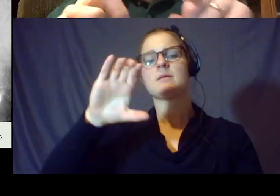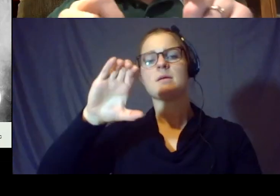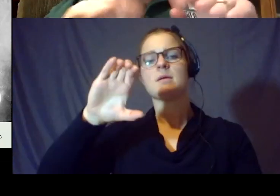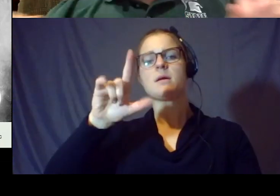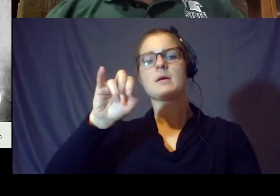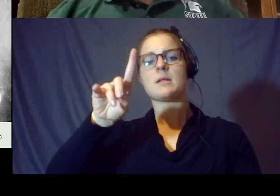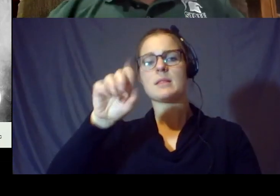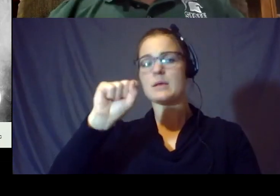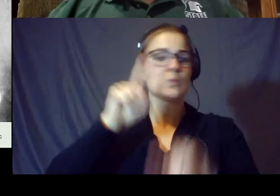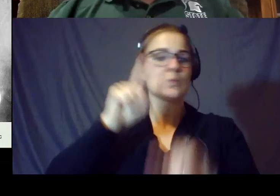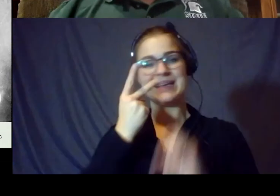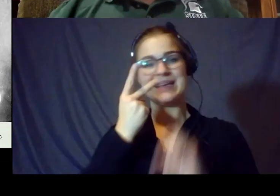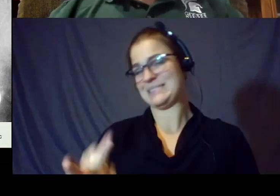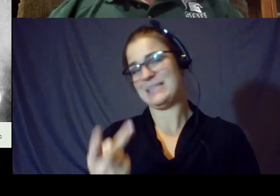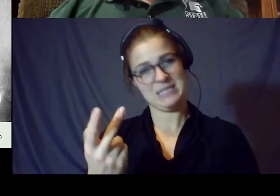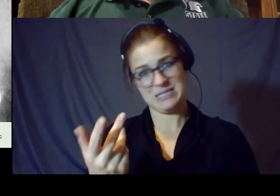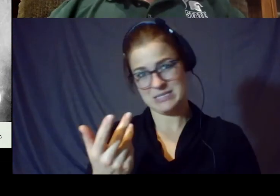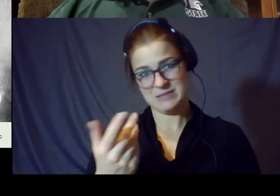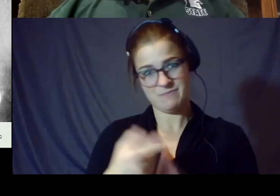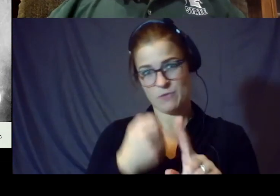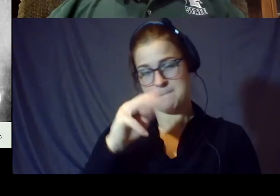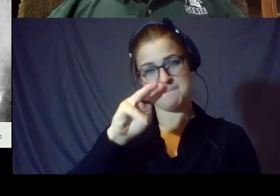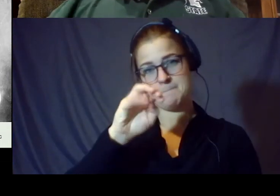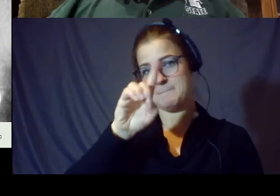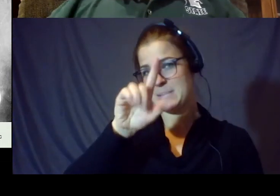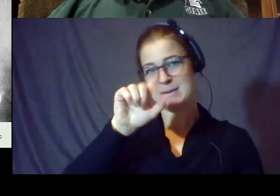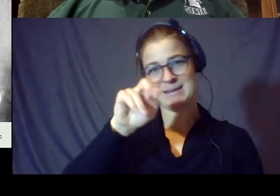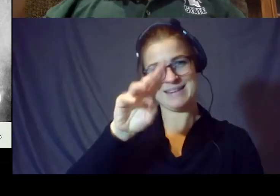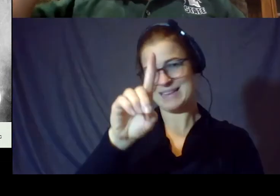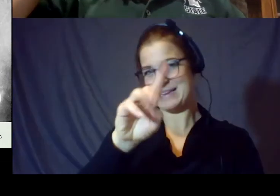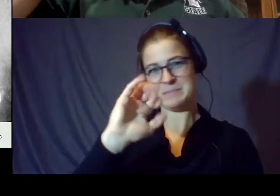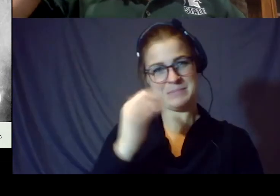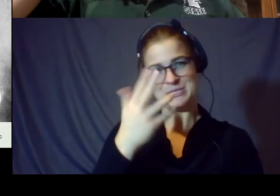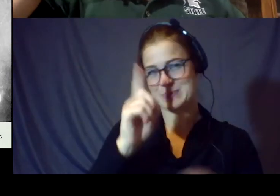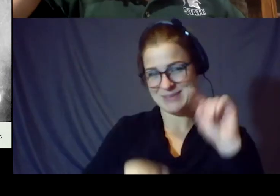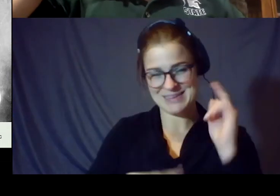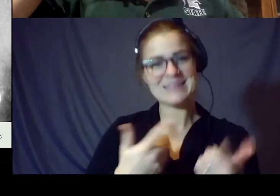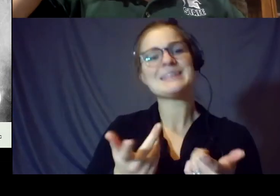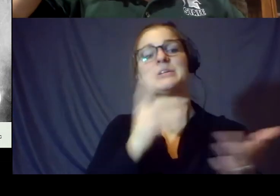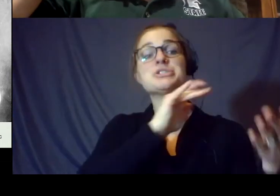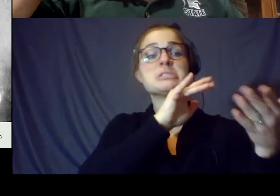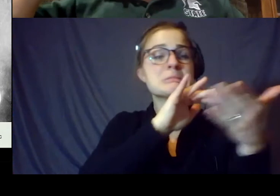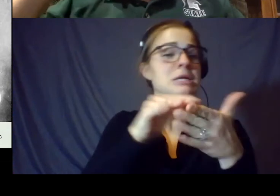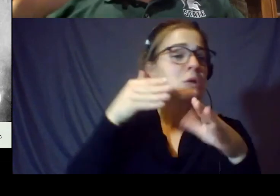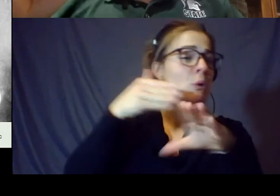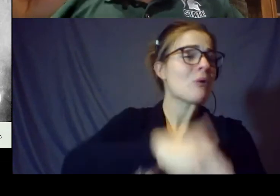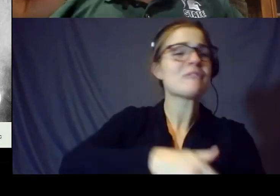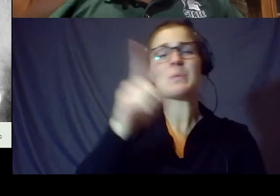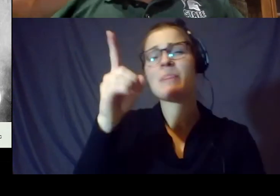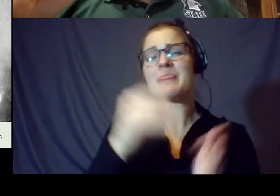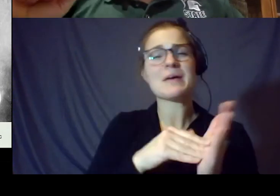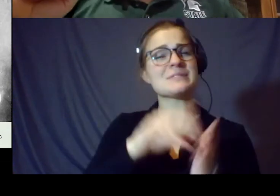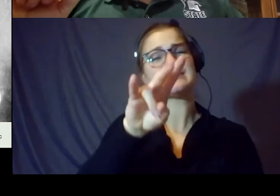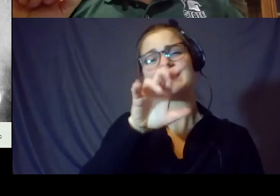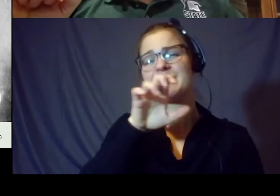can't see these from Midland. She studied over 1,700 variables. But the key was, since